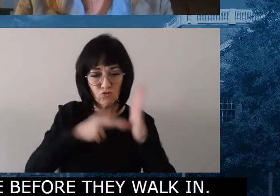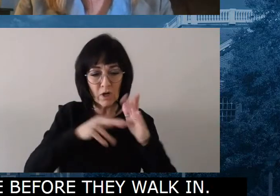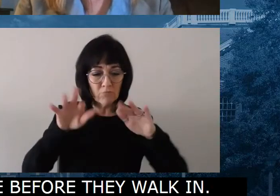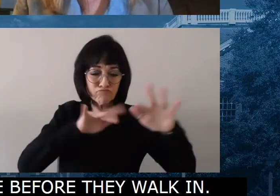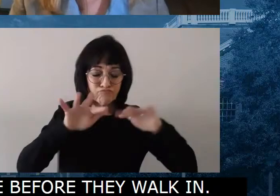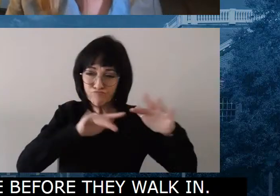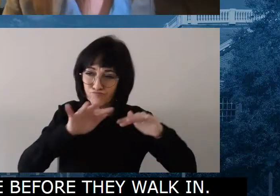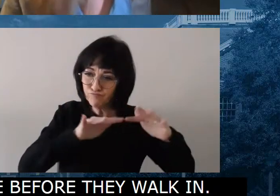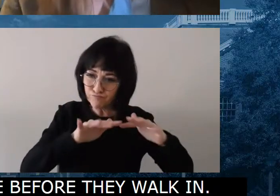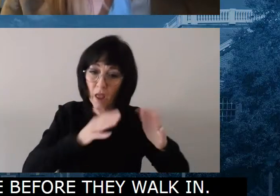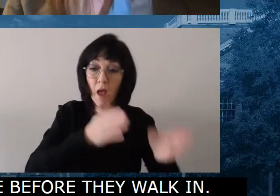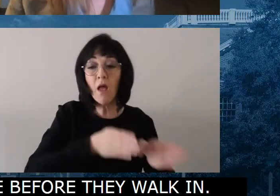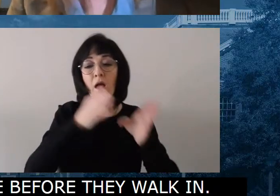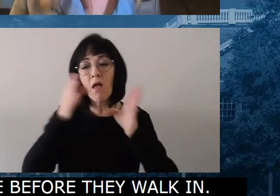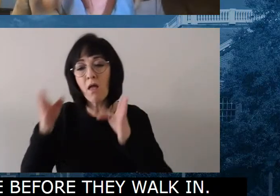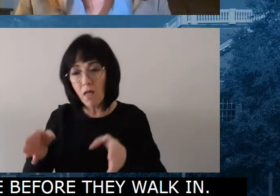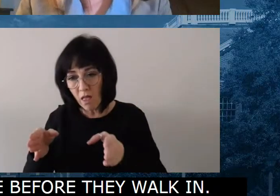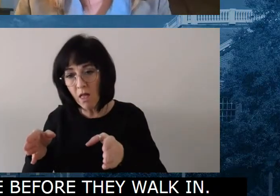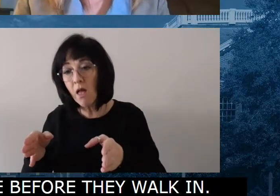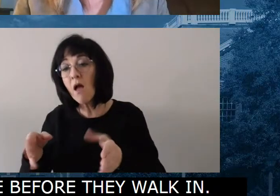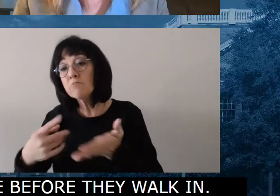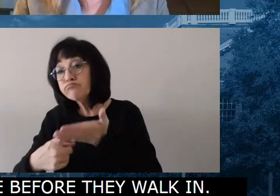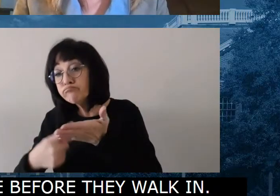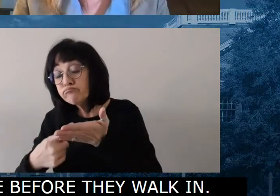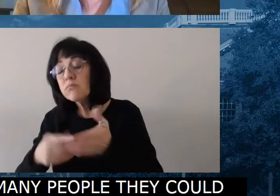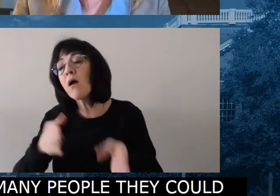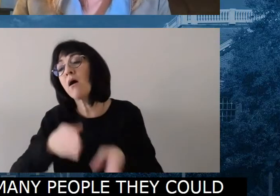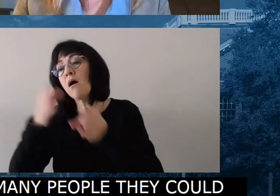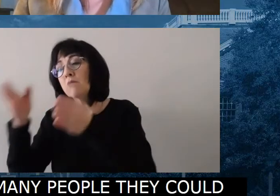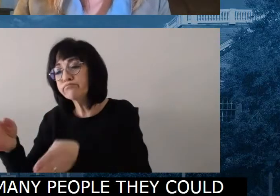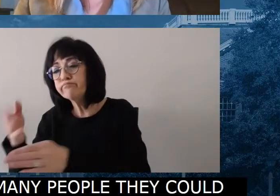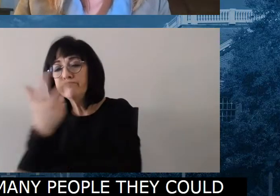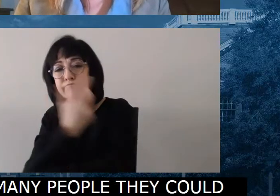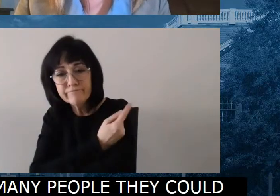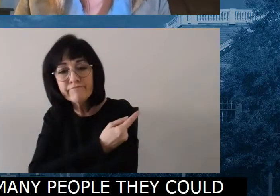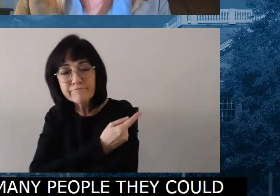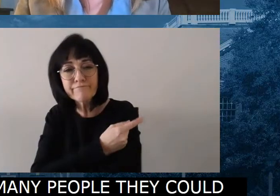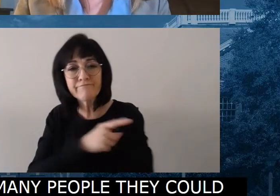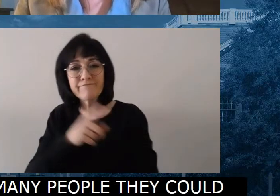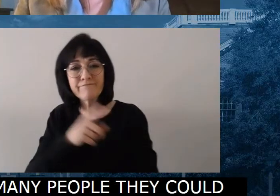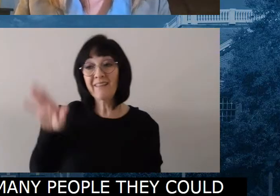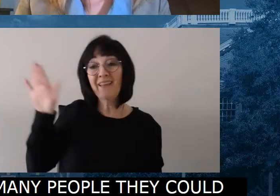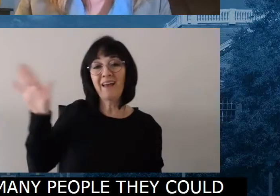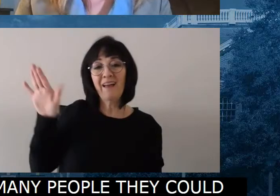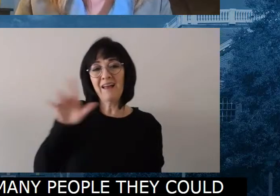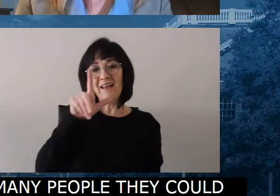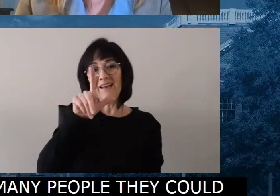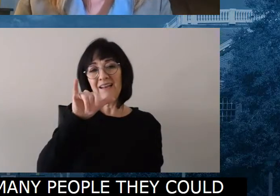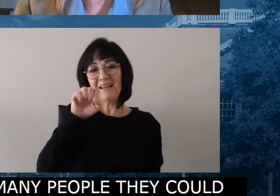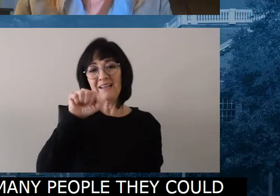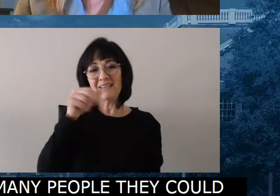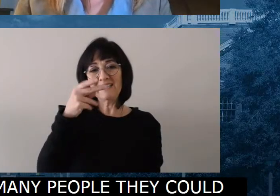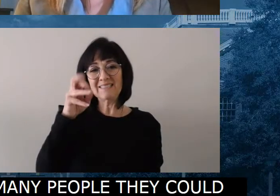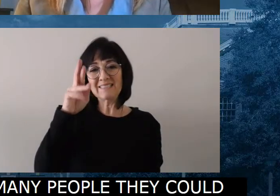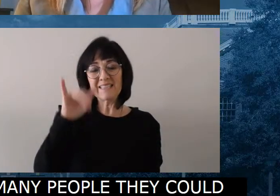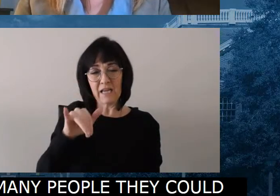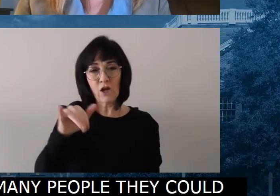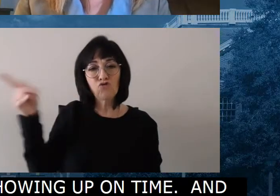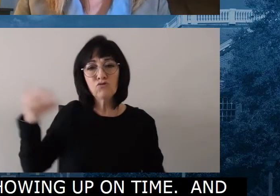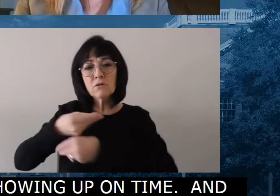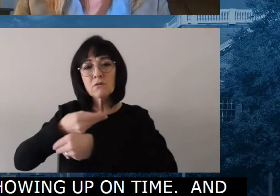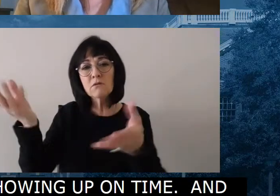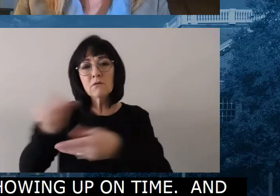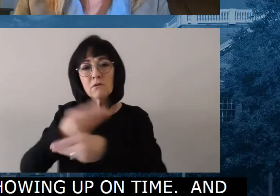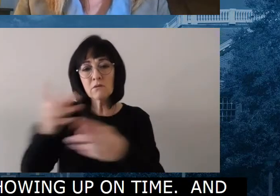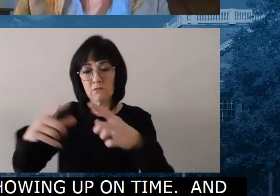with some other groups up in Wilmington to, really pass out vouchers for them to get there in half an hour time increments.